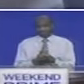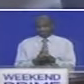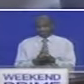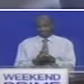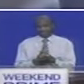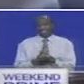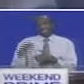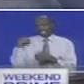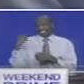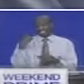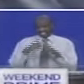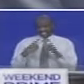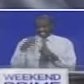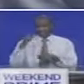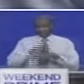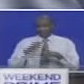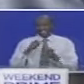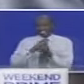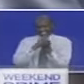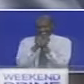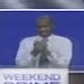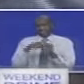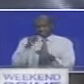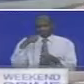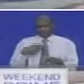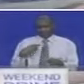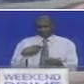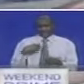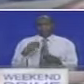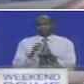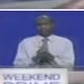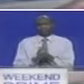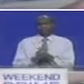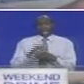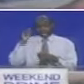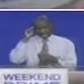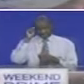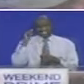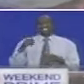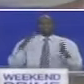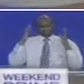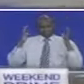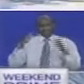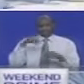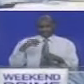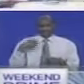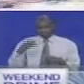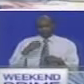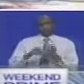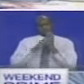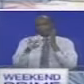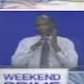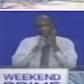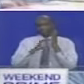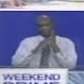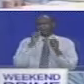In recent years, the school has transformed itself into a reputable academic giant due to its consistent excellent performance